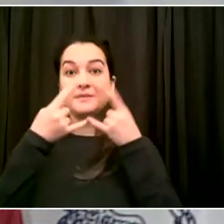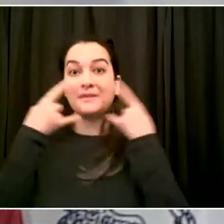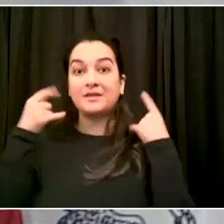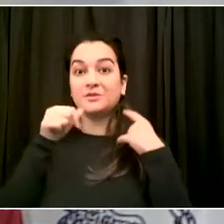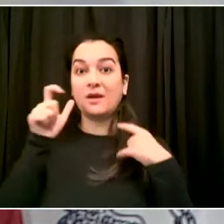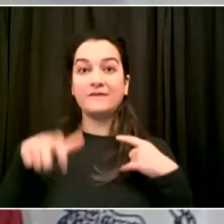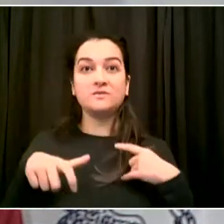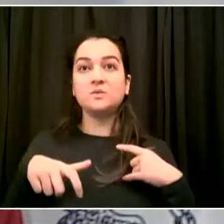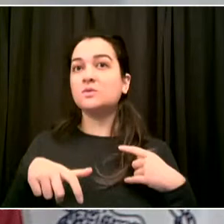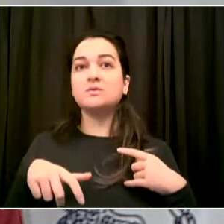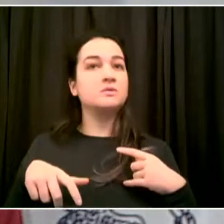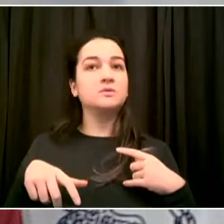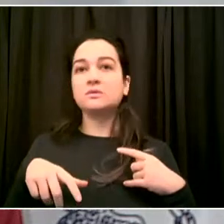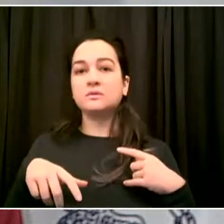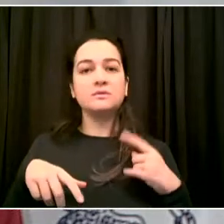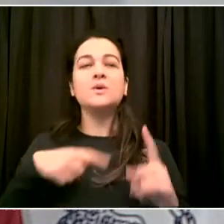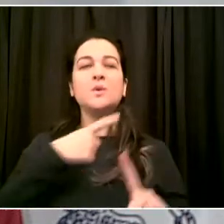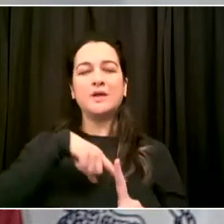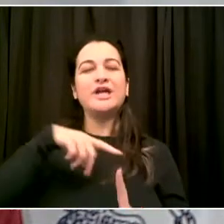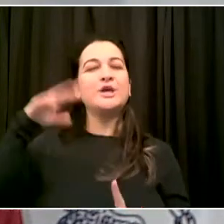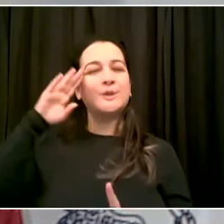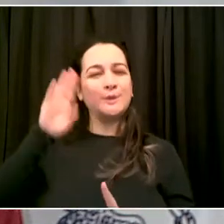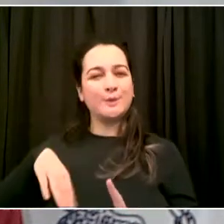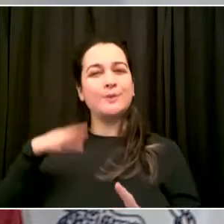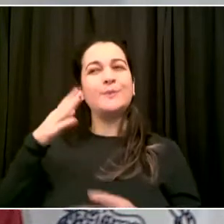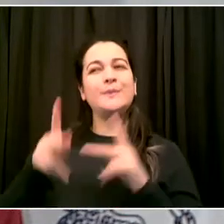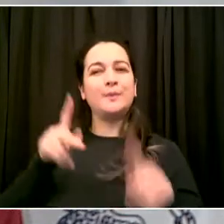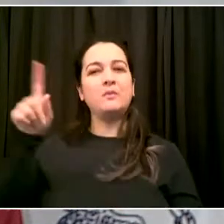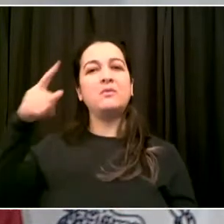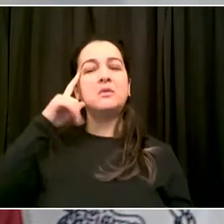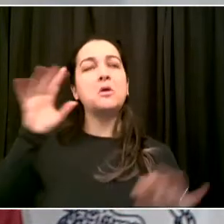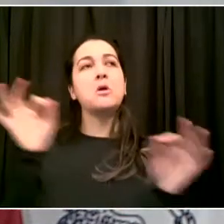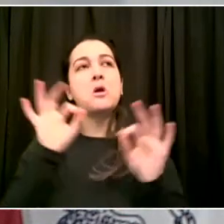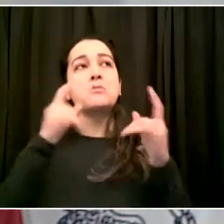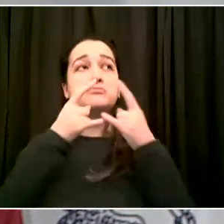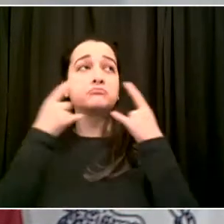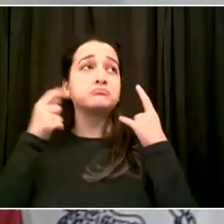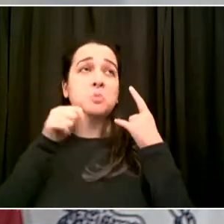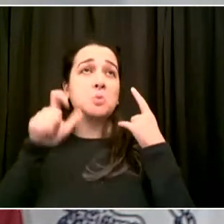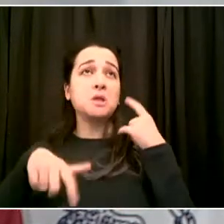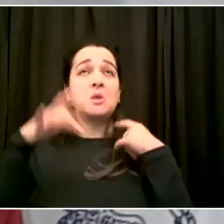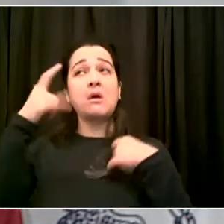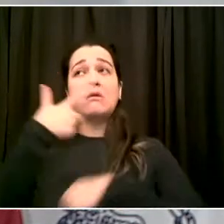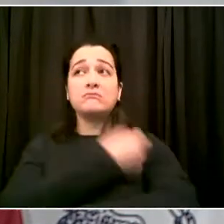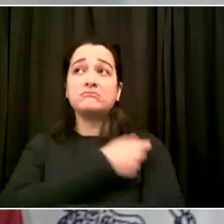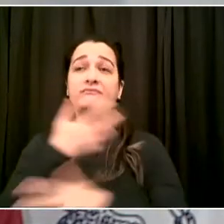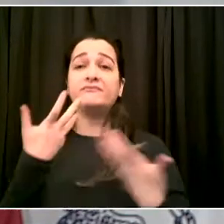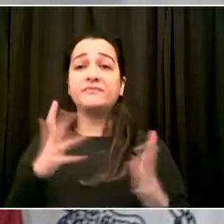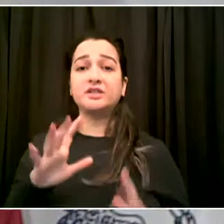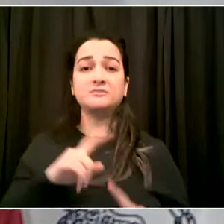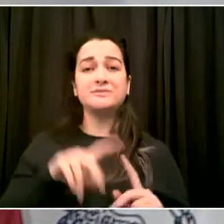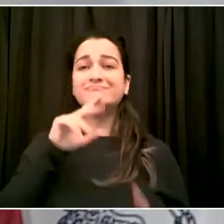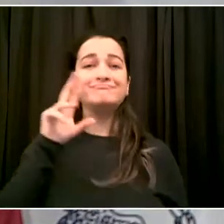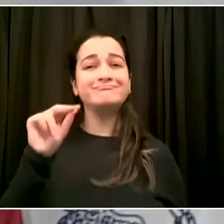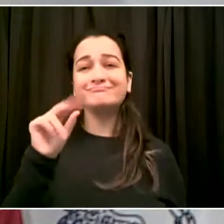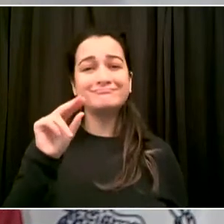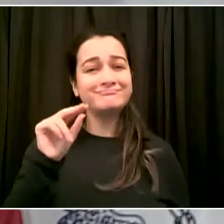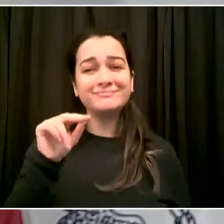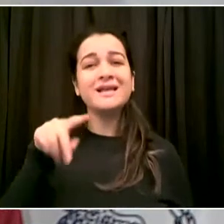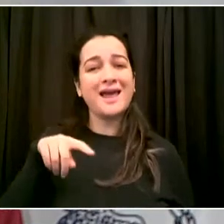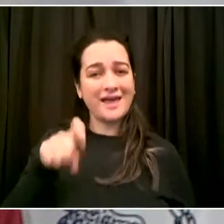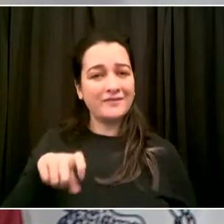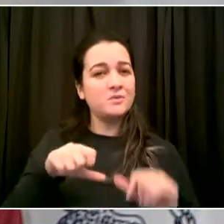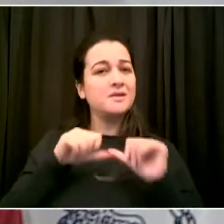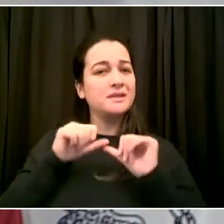doing exactly what you're doing. Not just wear a mask, wear two, social distancing, all the precautions,